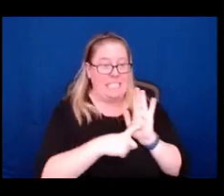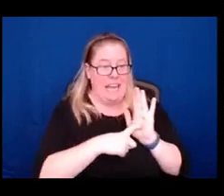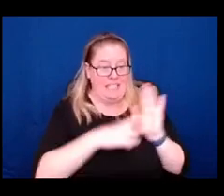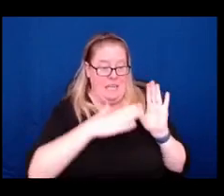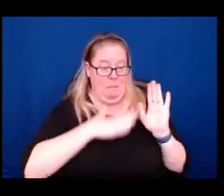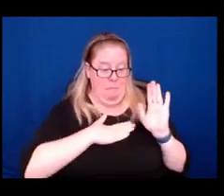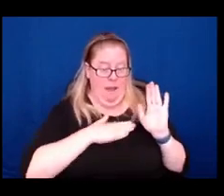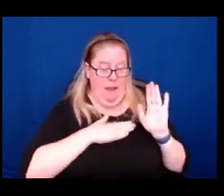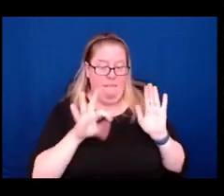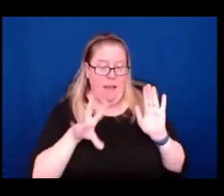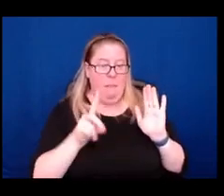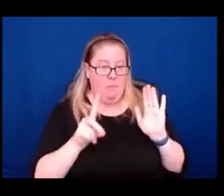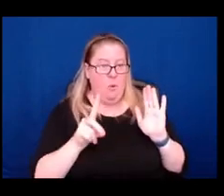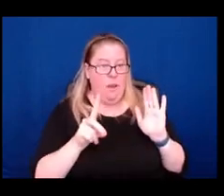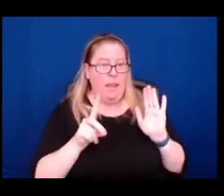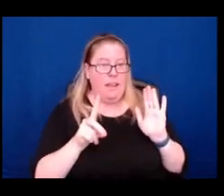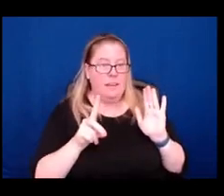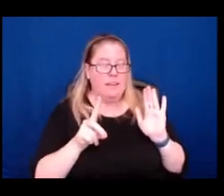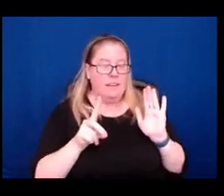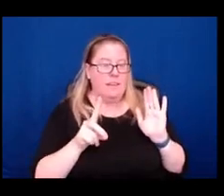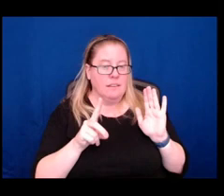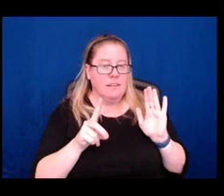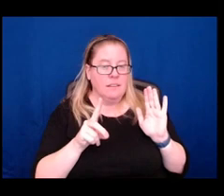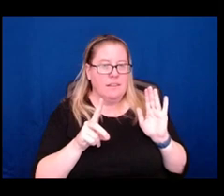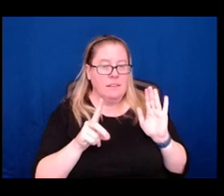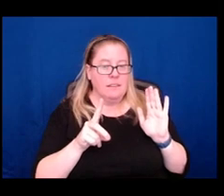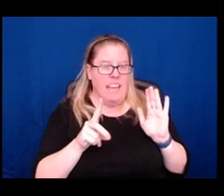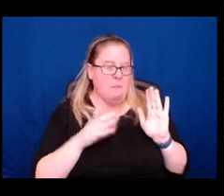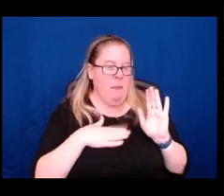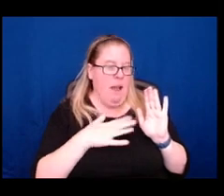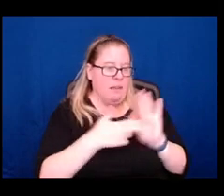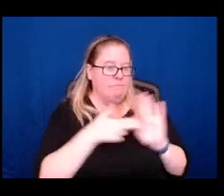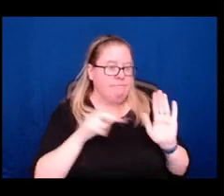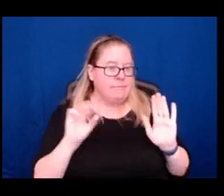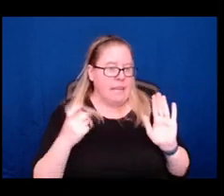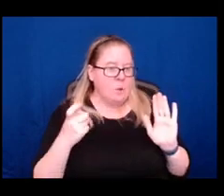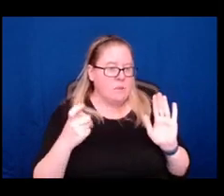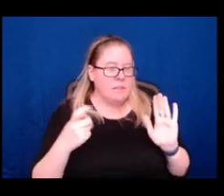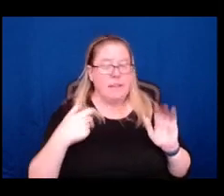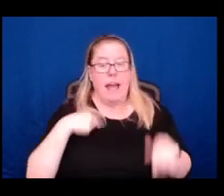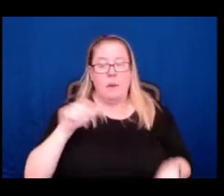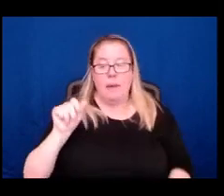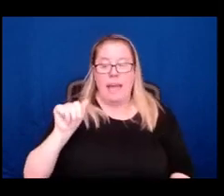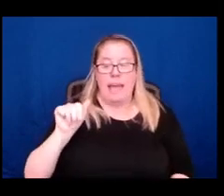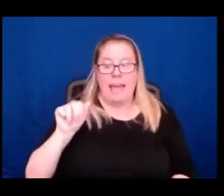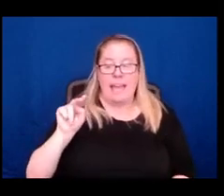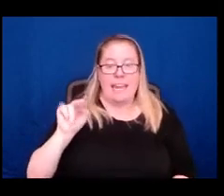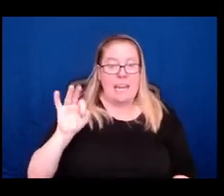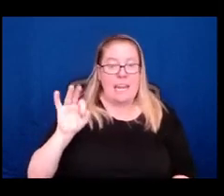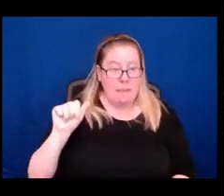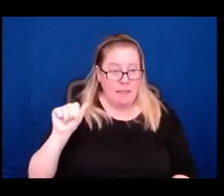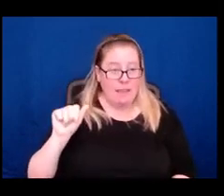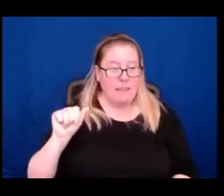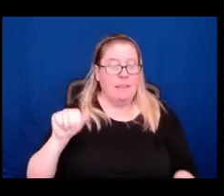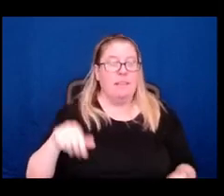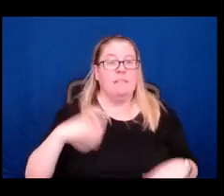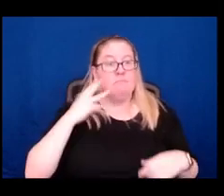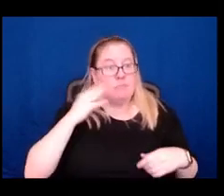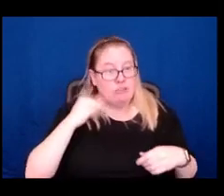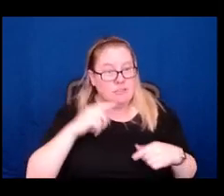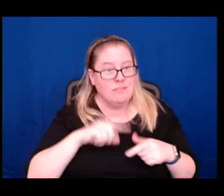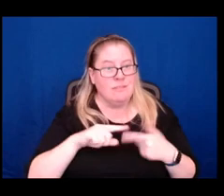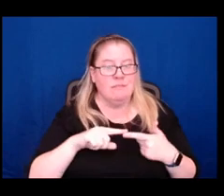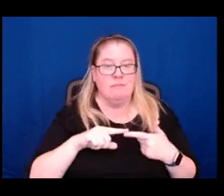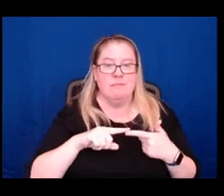of fibroids and ultimately my fibroids diagnosis. I was anemic. I had experienced anemia.